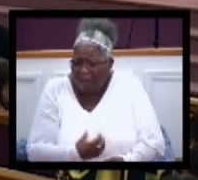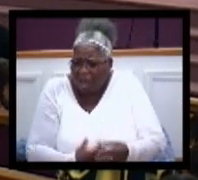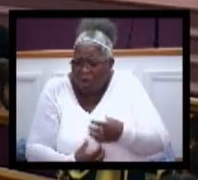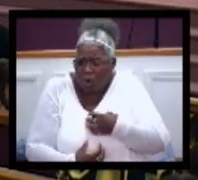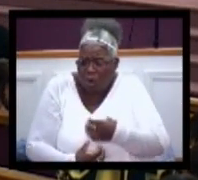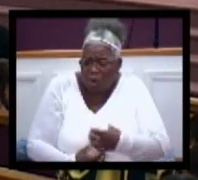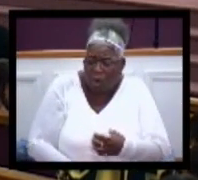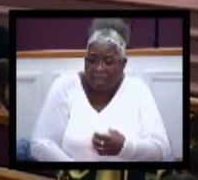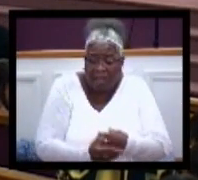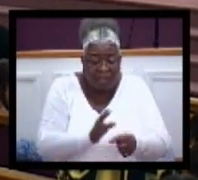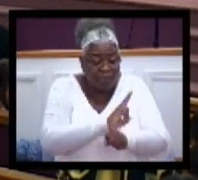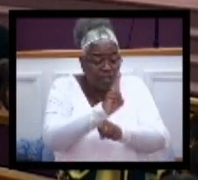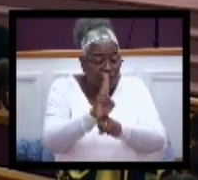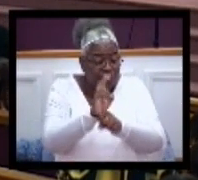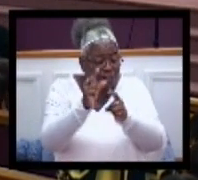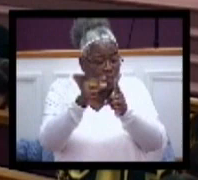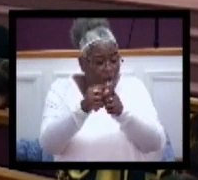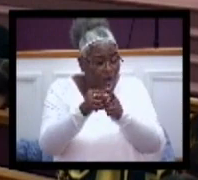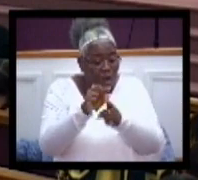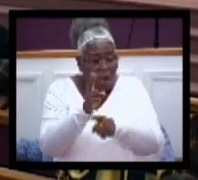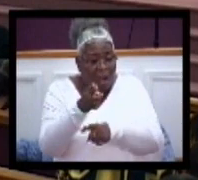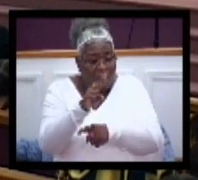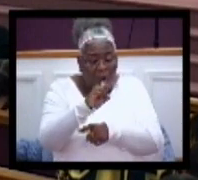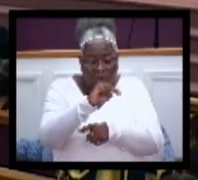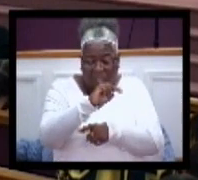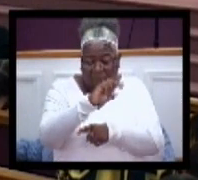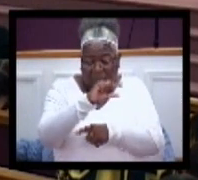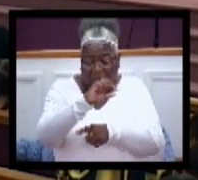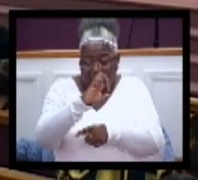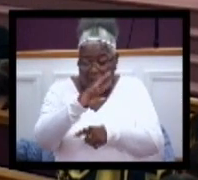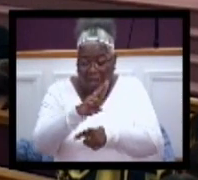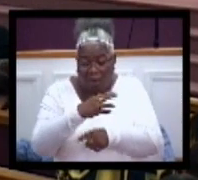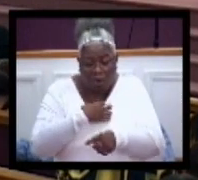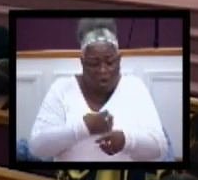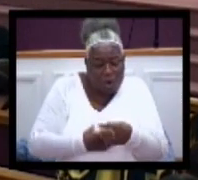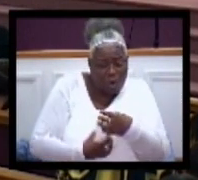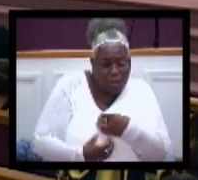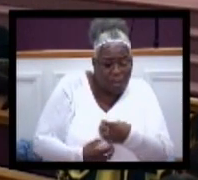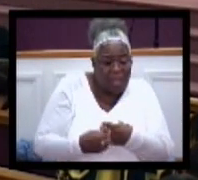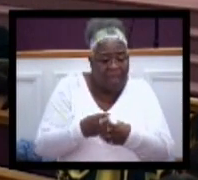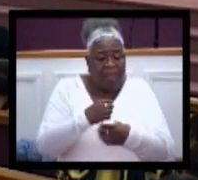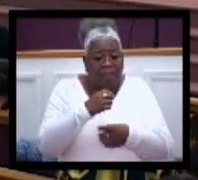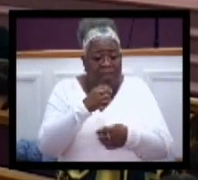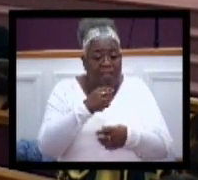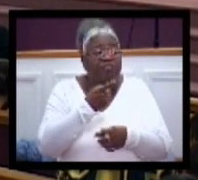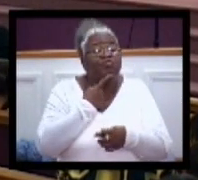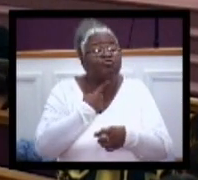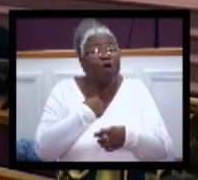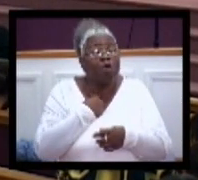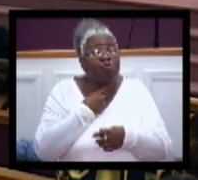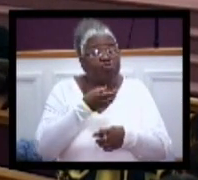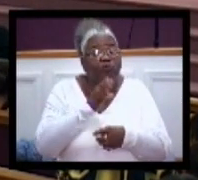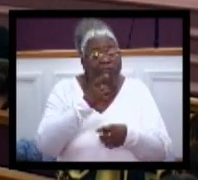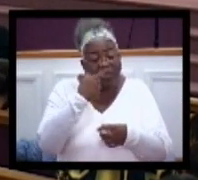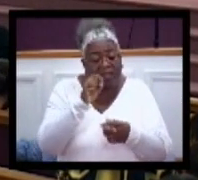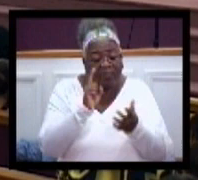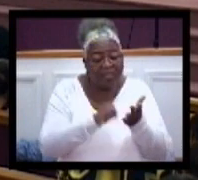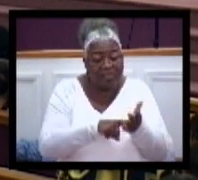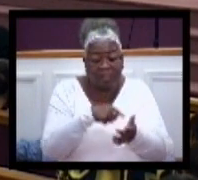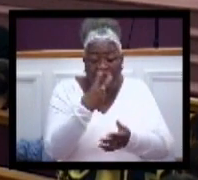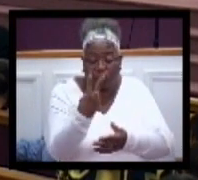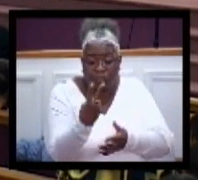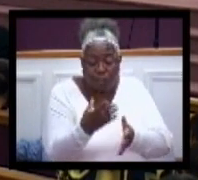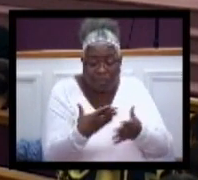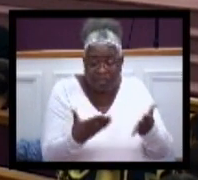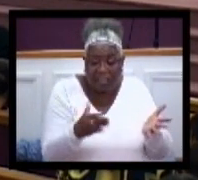he uses the word hunger. He uses the word thirst, because those are two